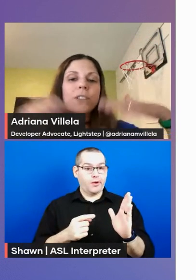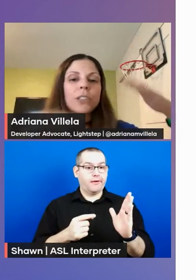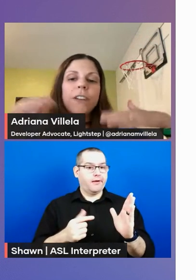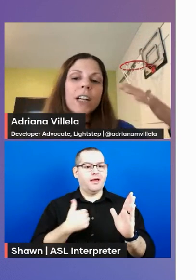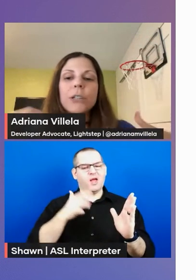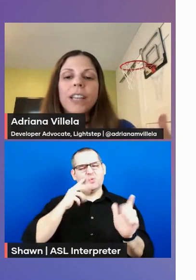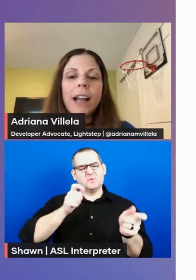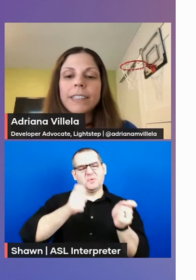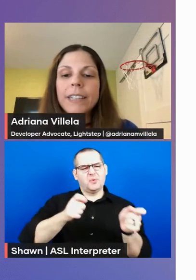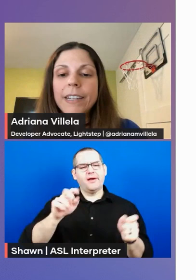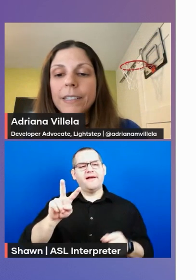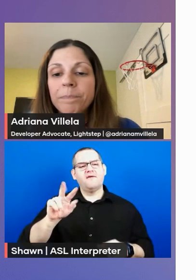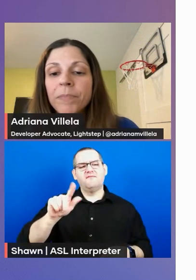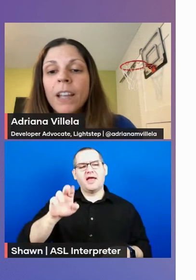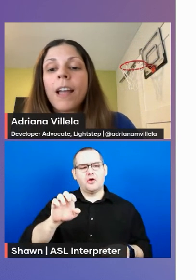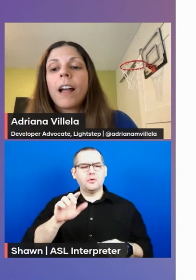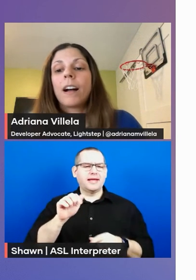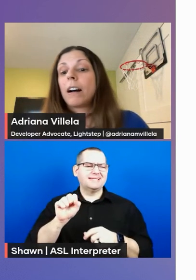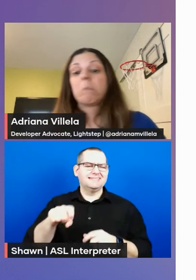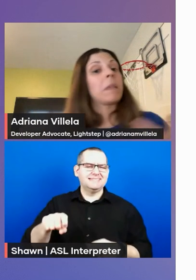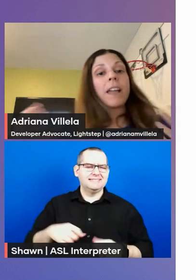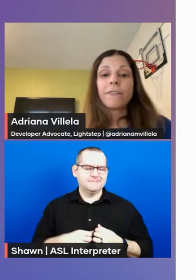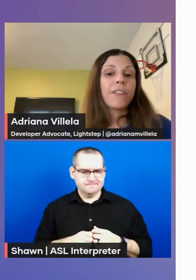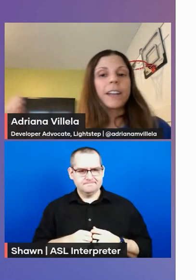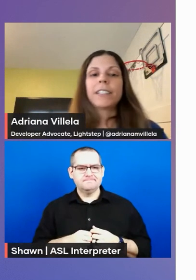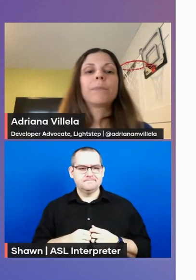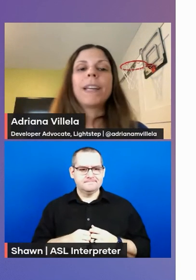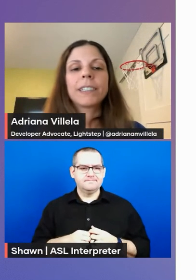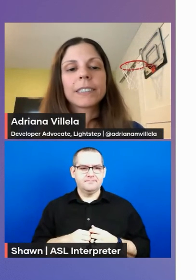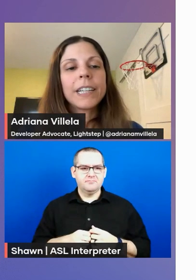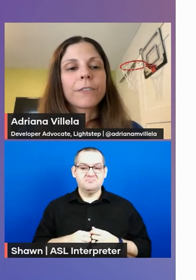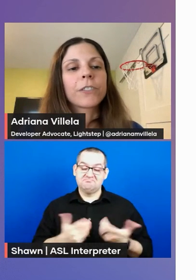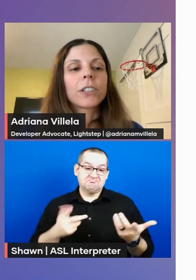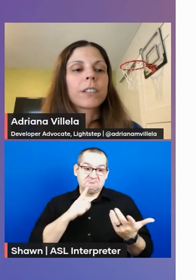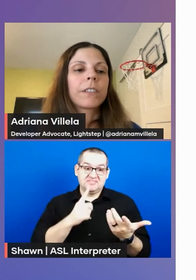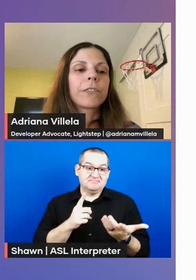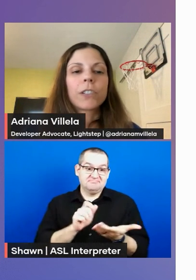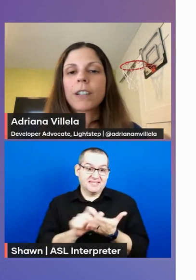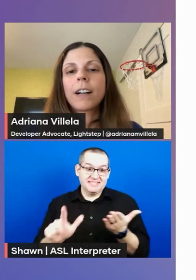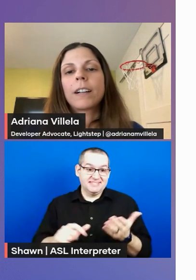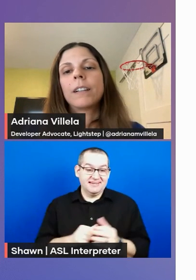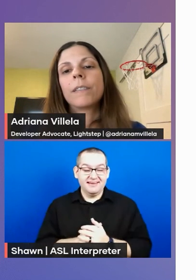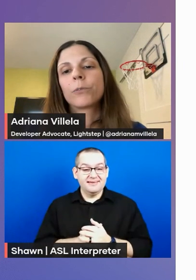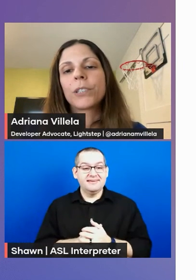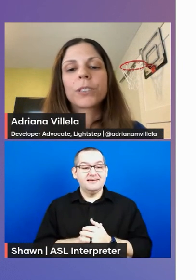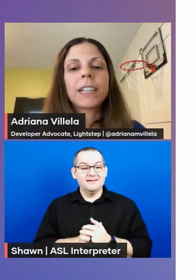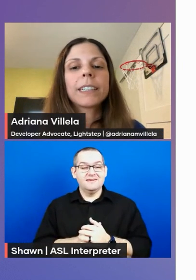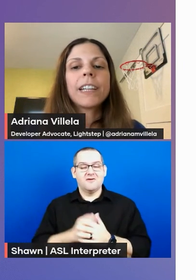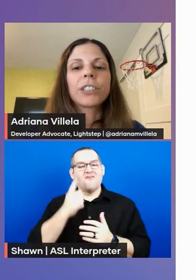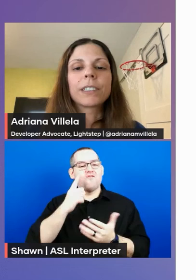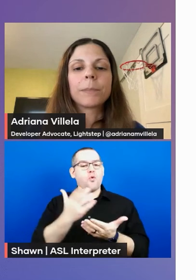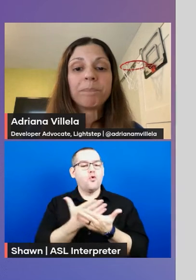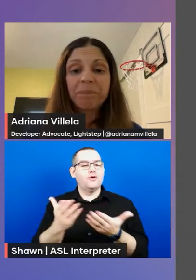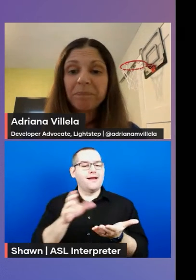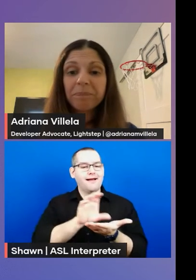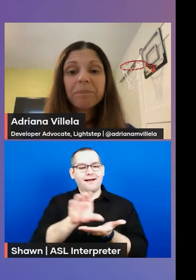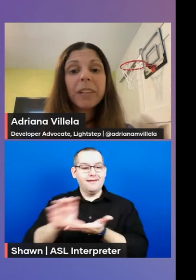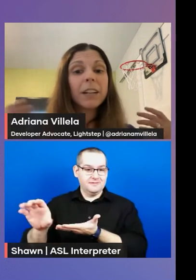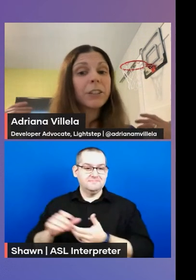and tweak those values as needed. And that is basically it for resource